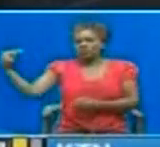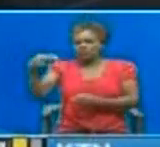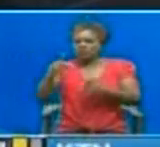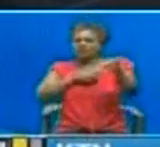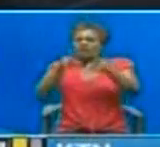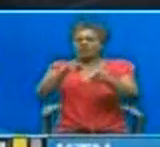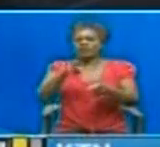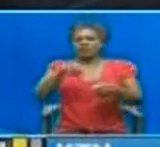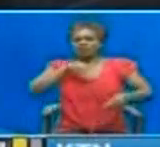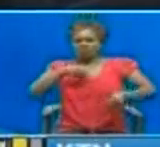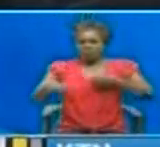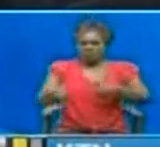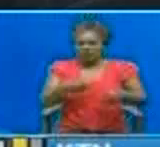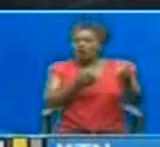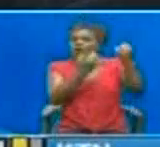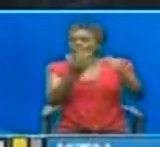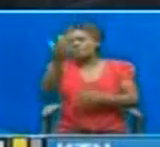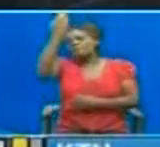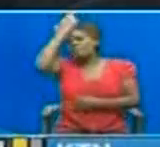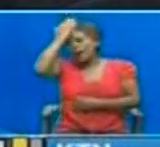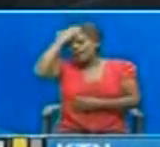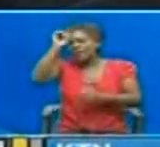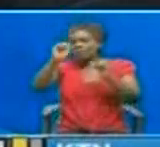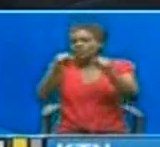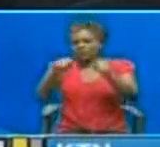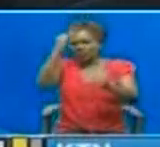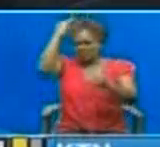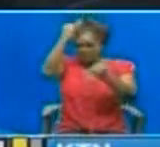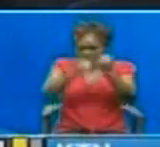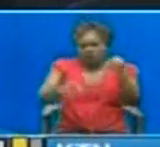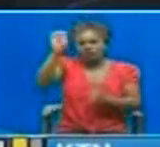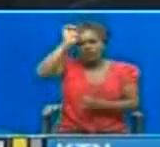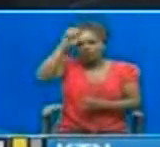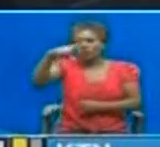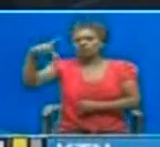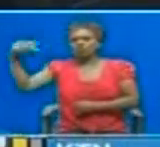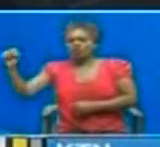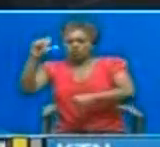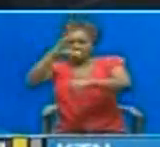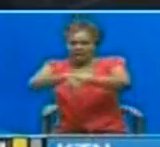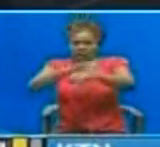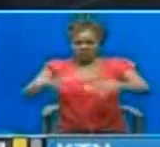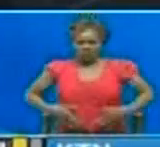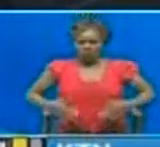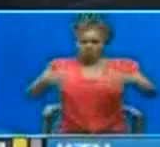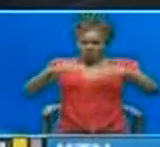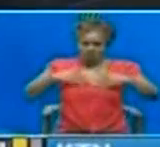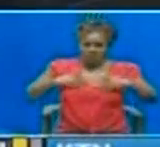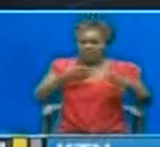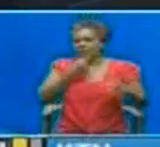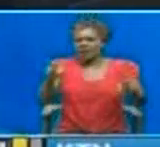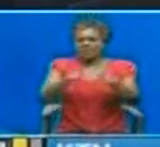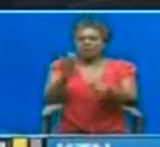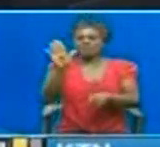to Busia, it's their hope that come Monday they'll make one final trip to Eldoret, that of taking the body of their brother, their